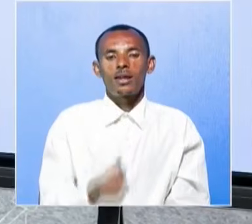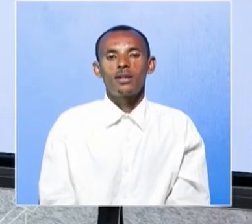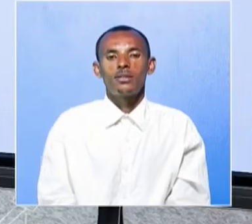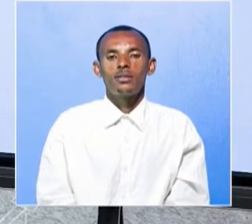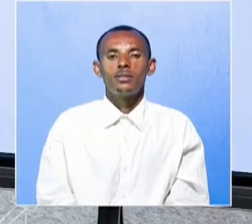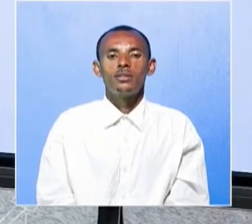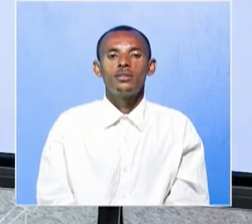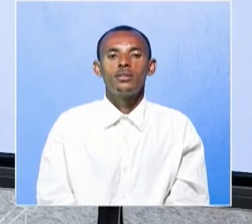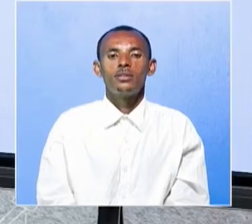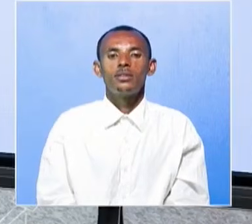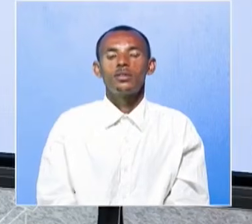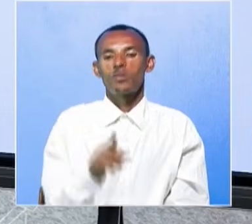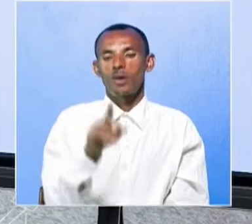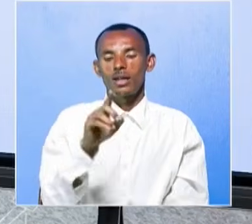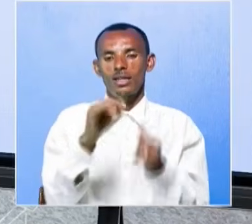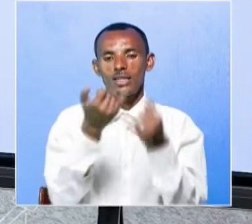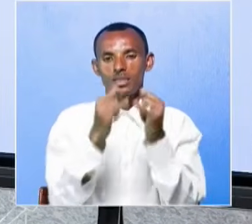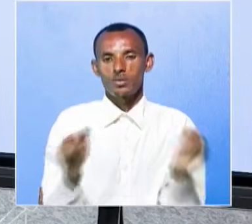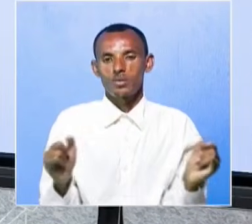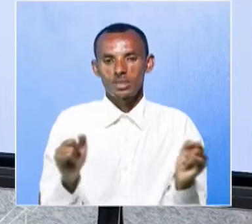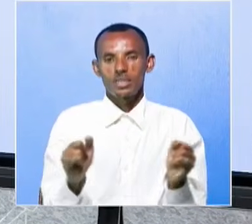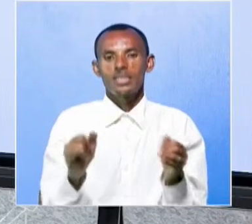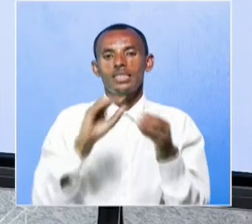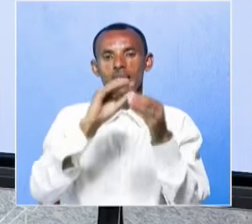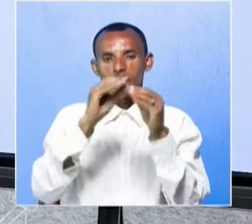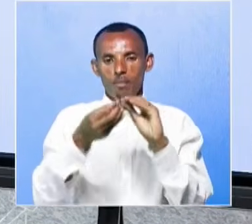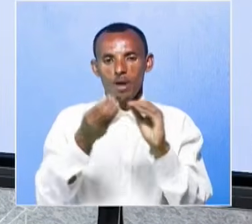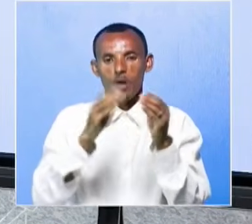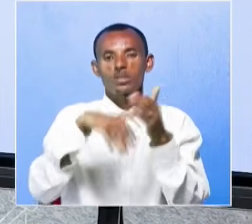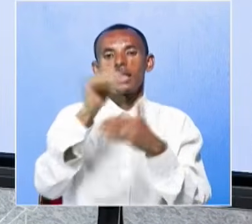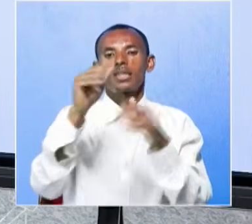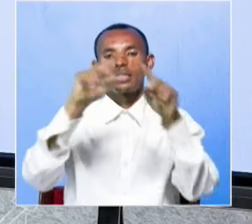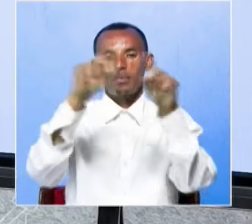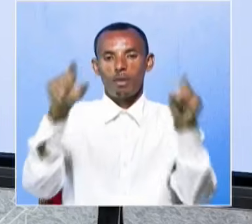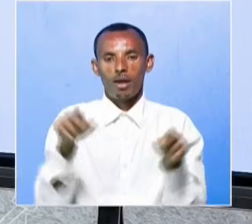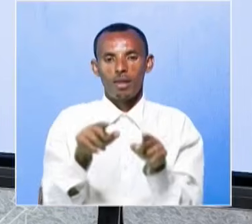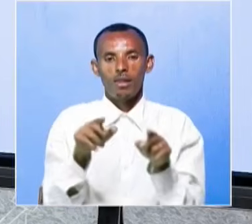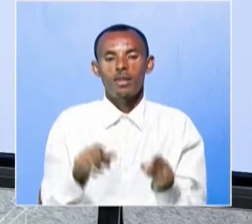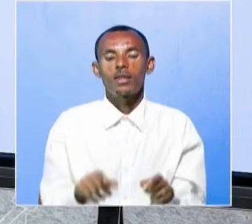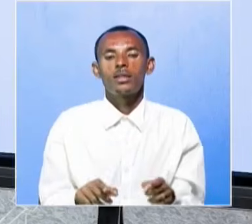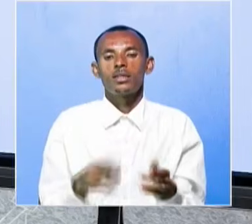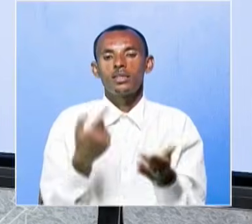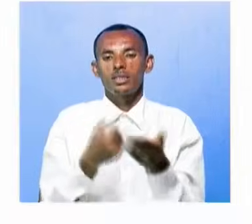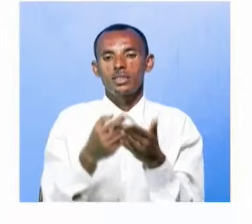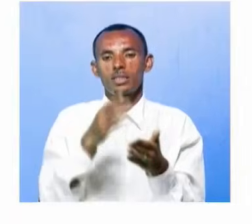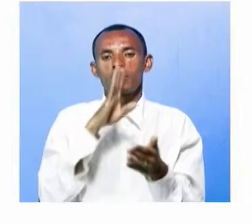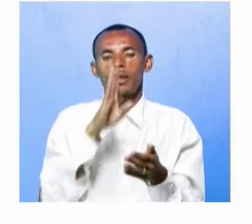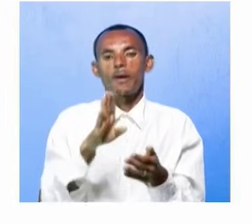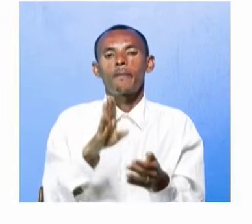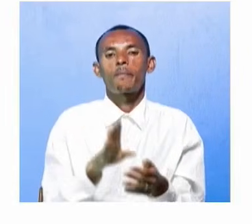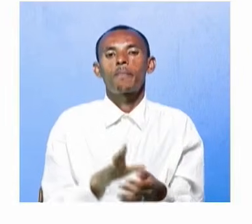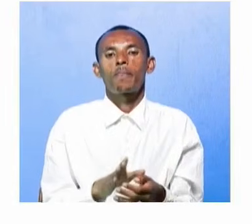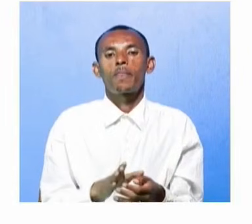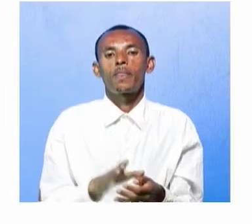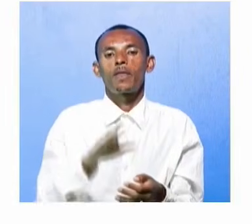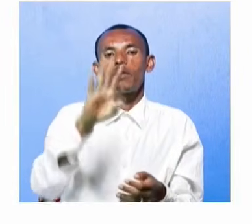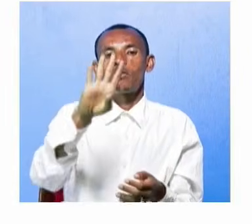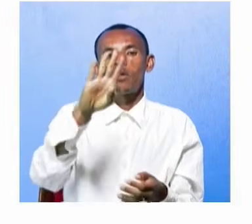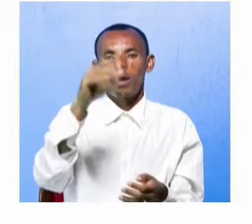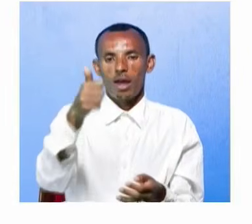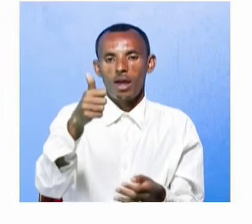now you can distribute the number outside the bracket. Then this becomes